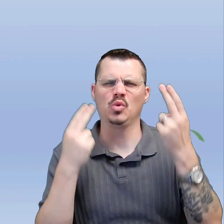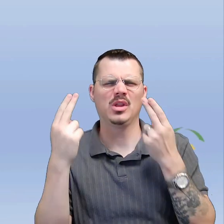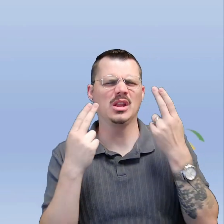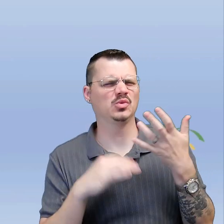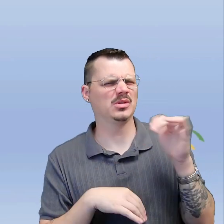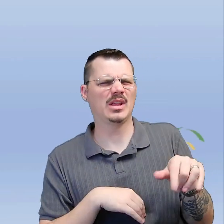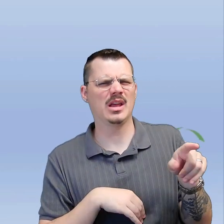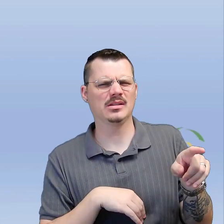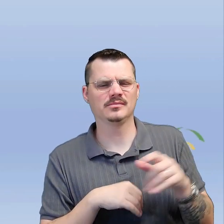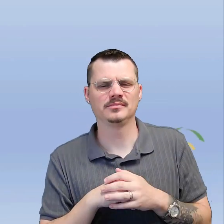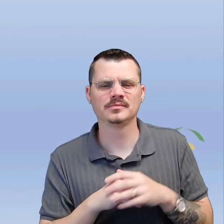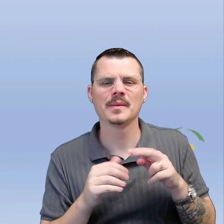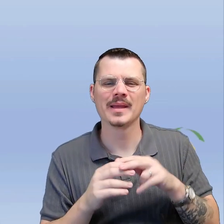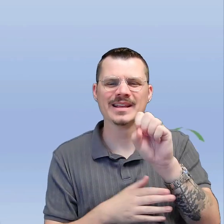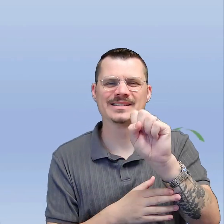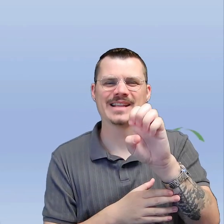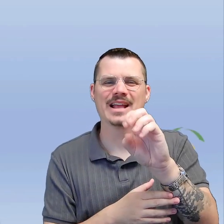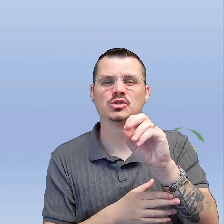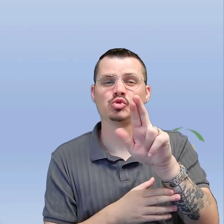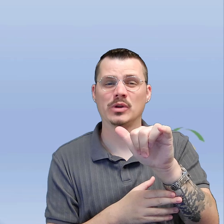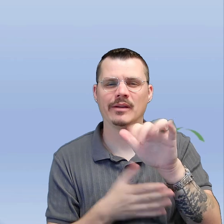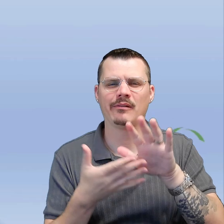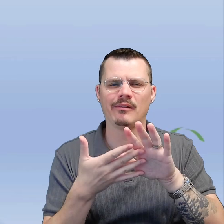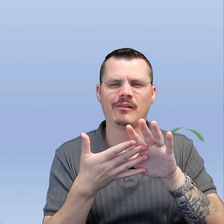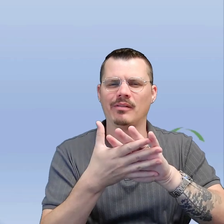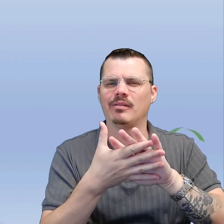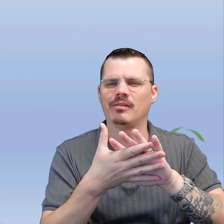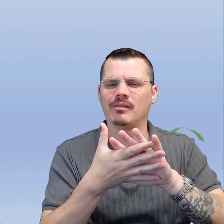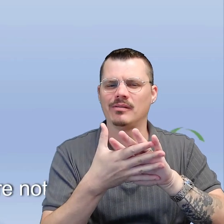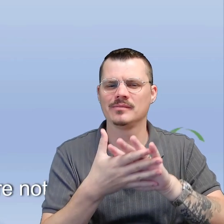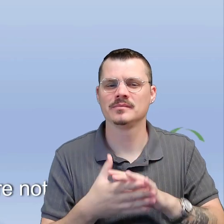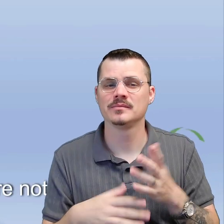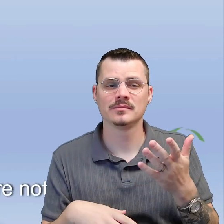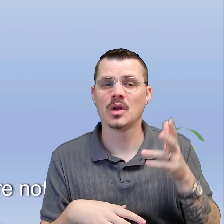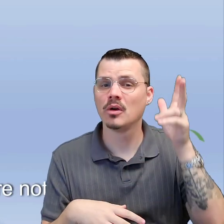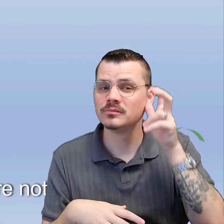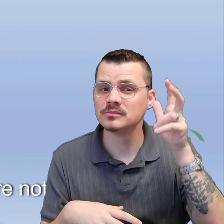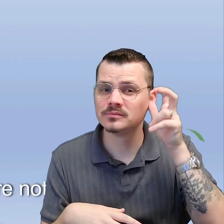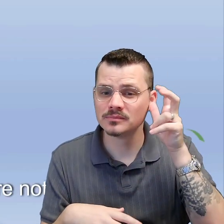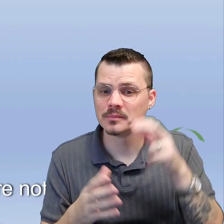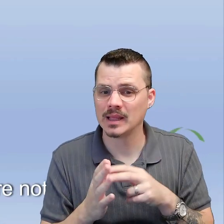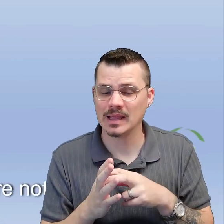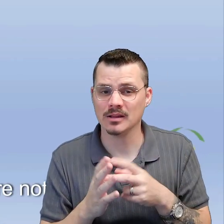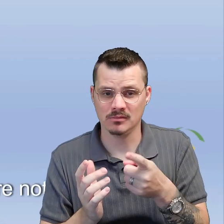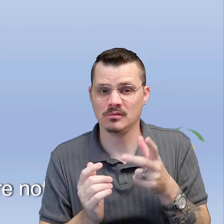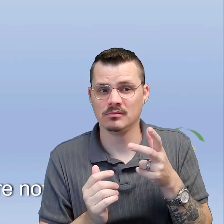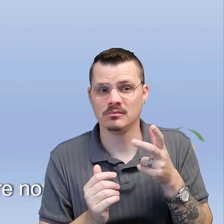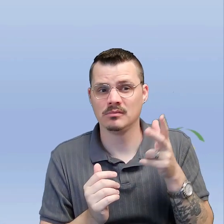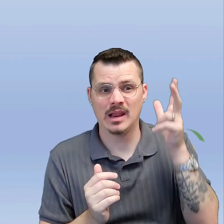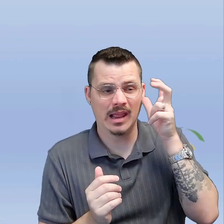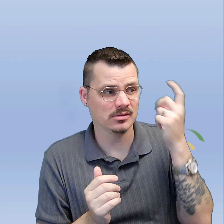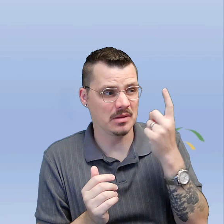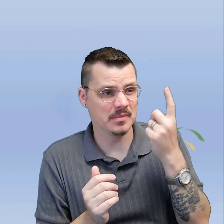hallucination? This is a sensory distortion. Auditory hallucination is sounds that are